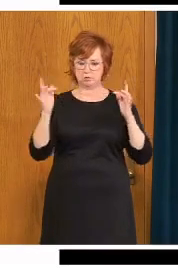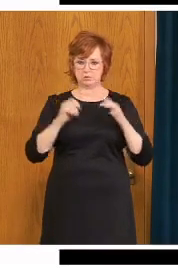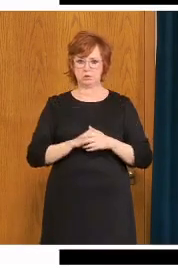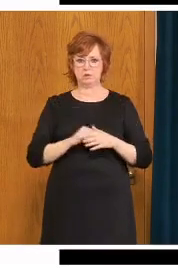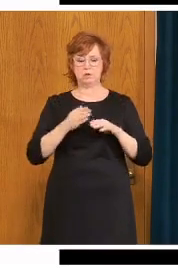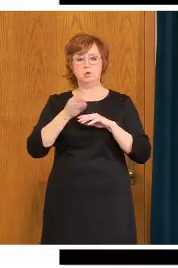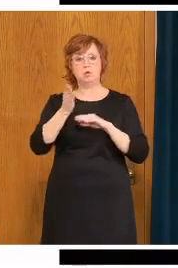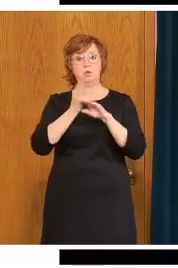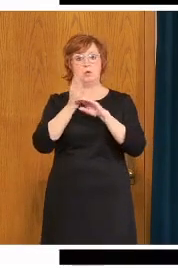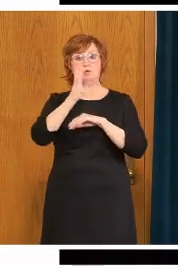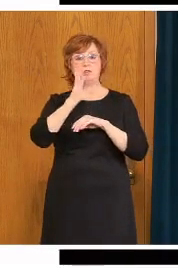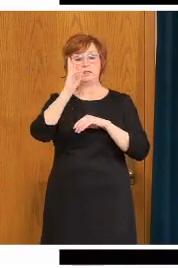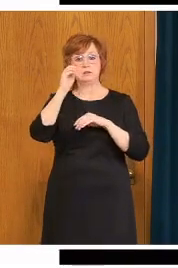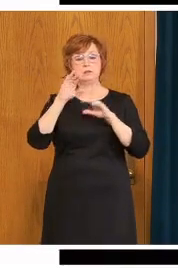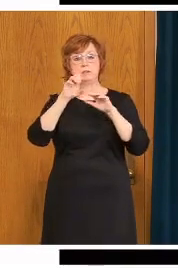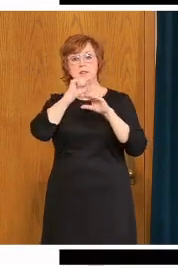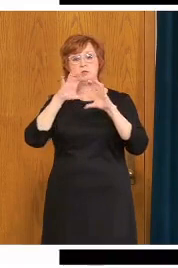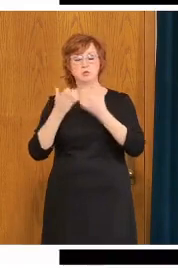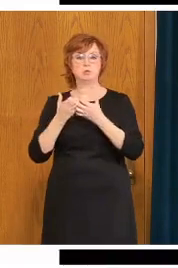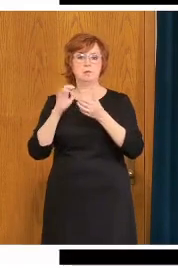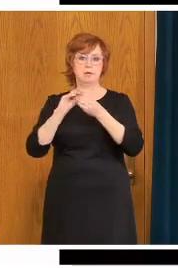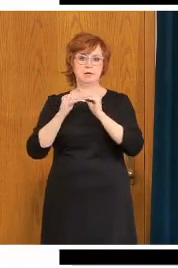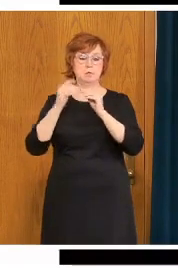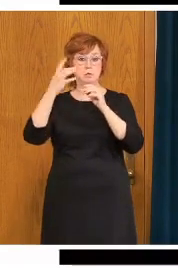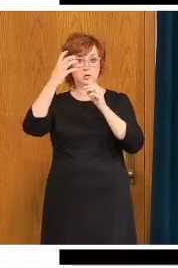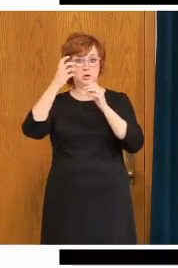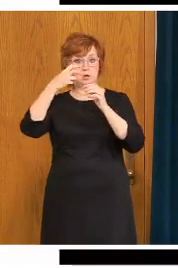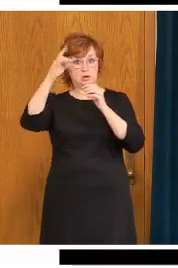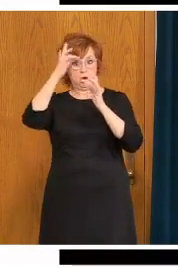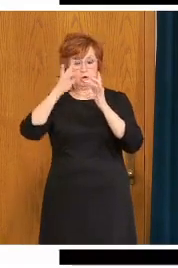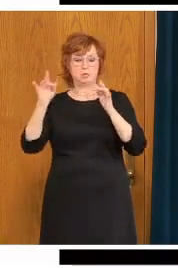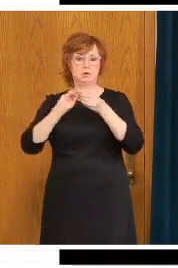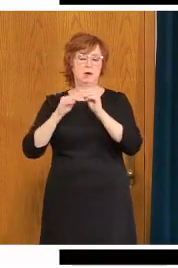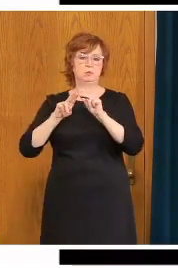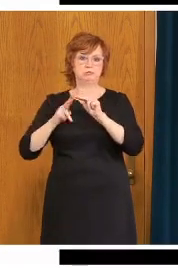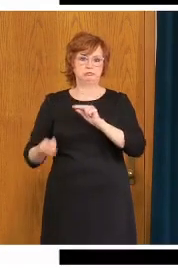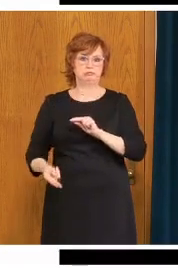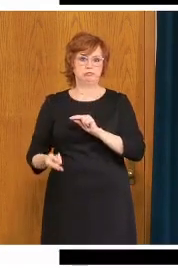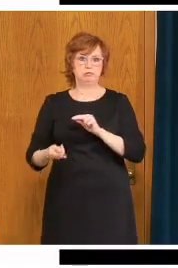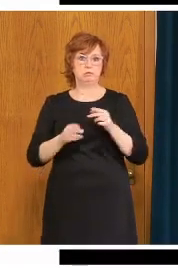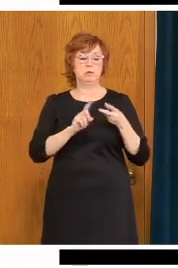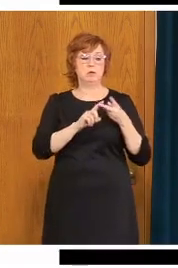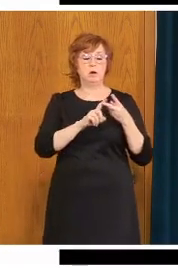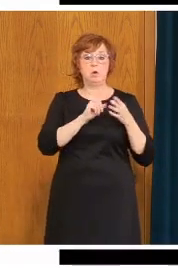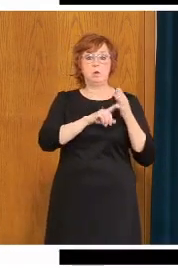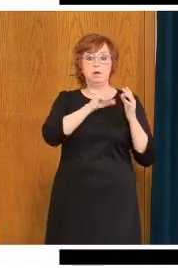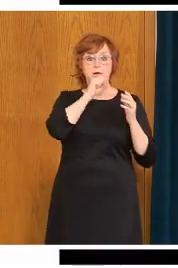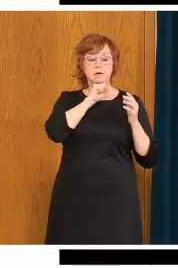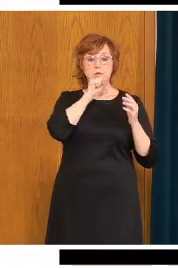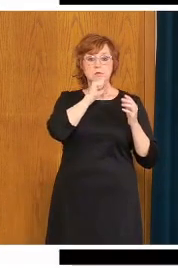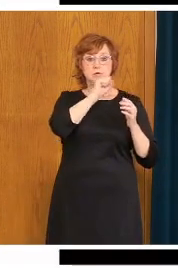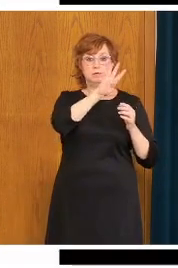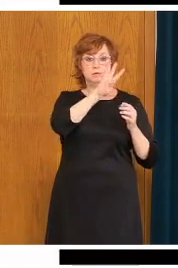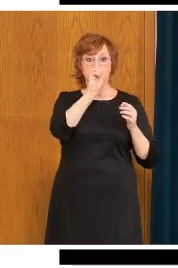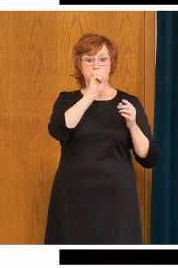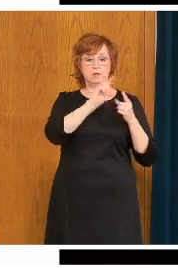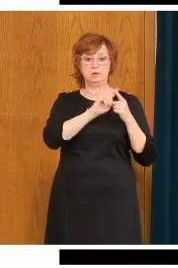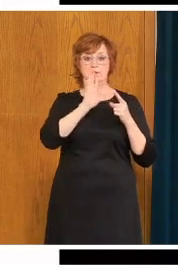down, and then have been trending up in that 40 to 59 age group, especially marked in Regina right